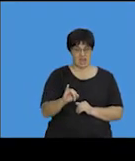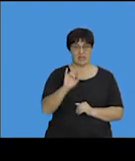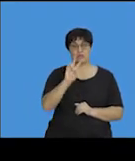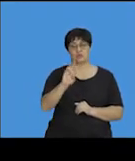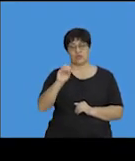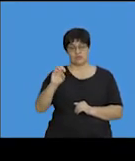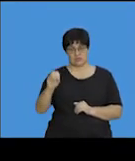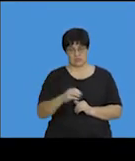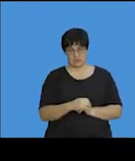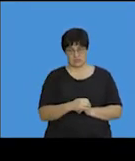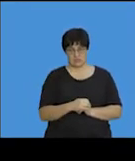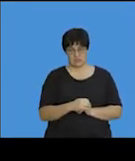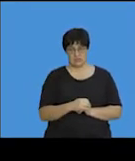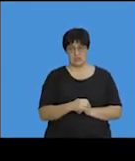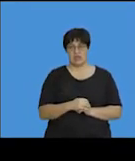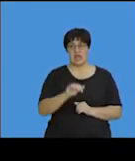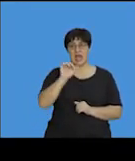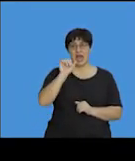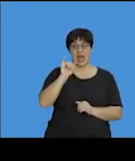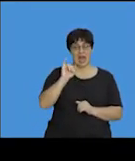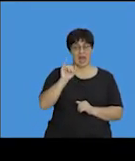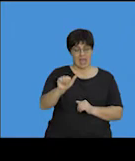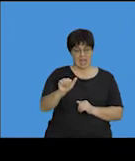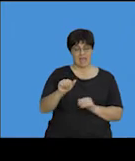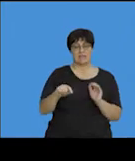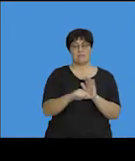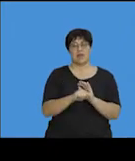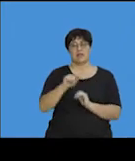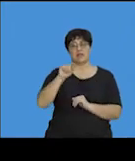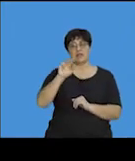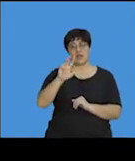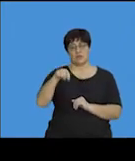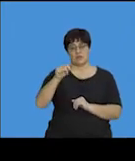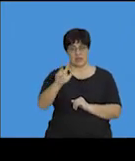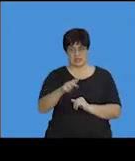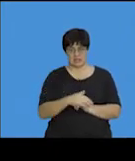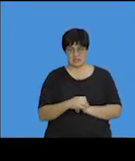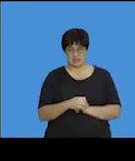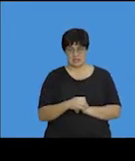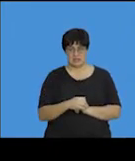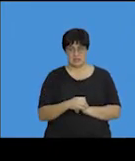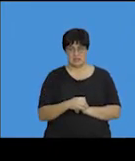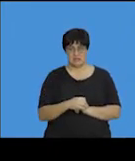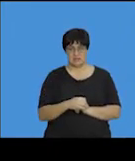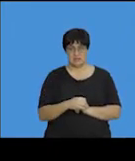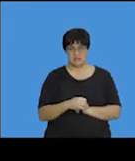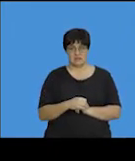VI is 200. A is minus 9,8.